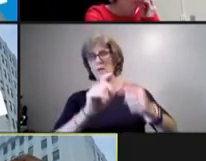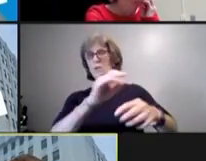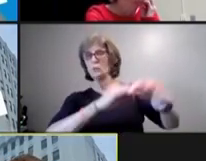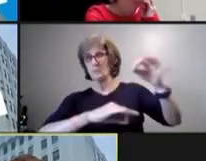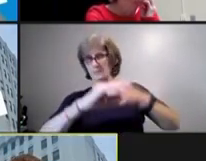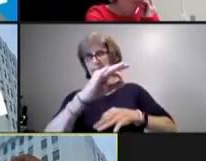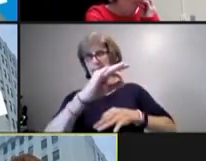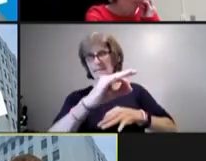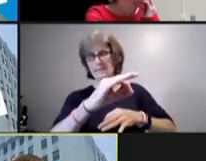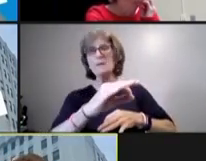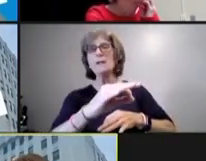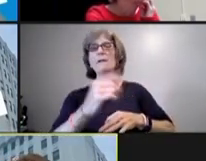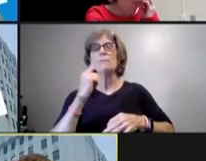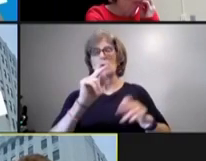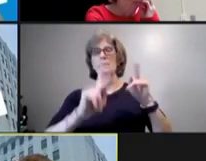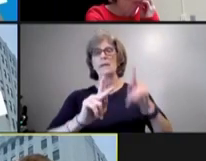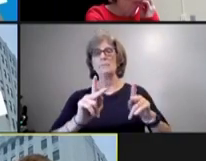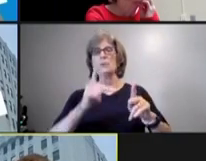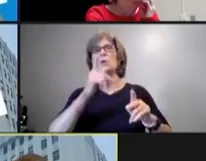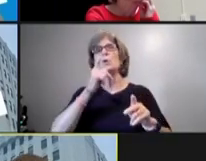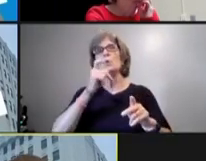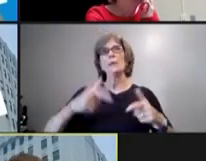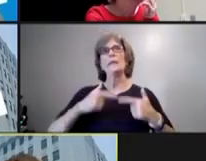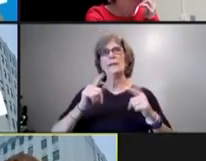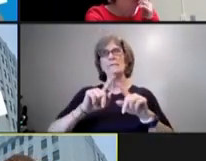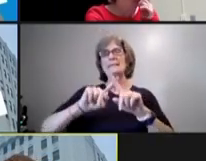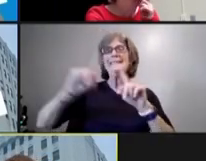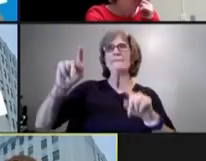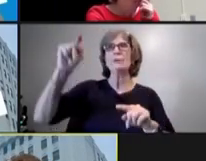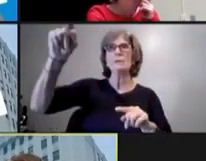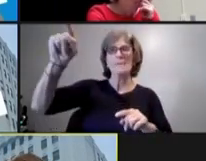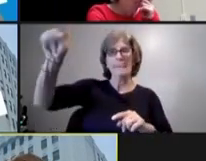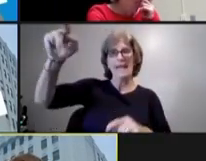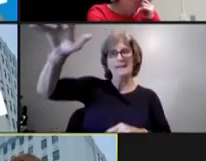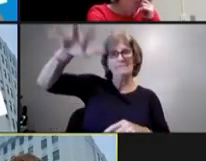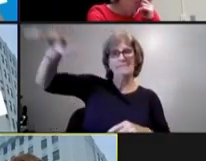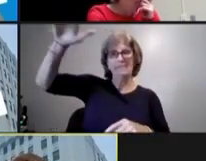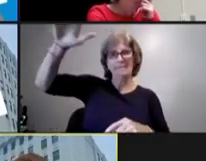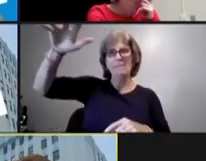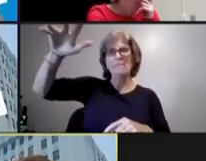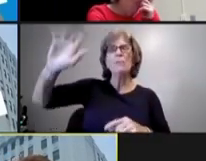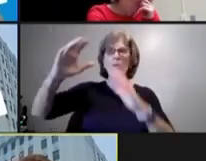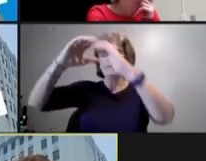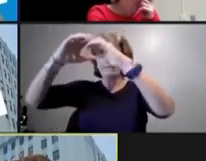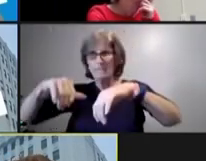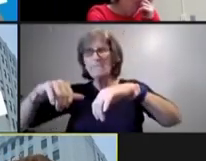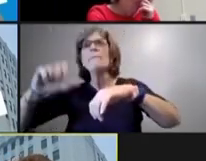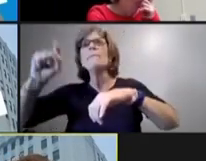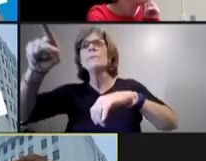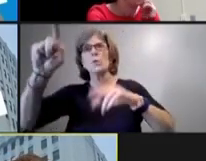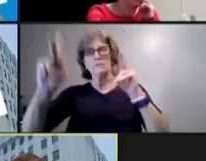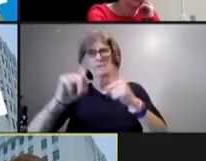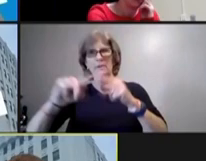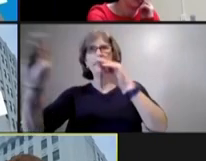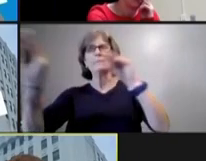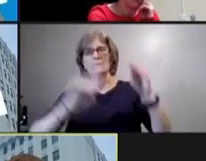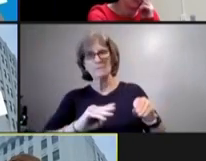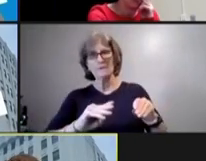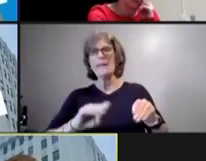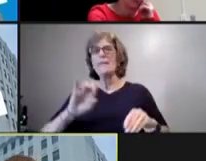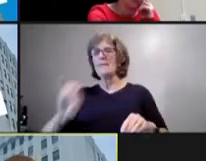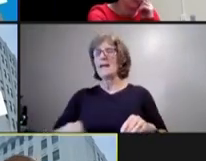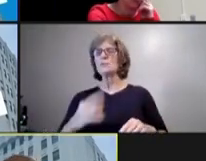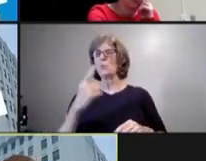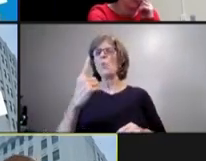residents living in the Summers Drive units of the current Bedford Dwellings. This reflects one of the overarching goals of